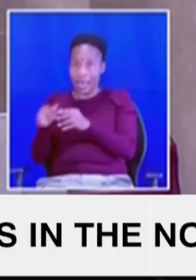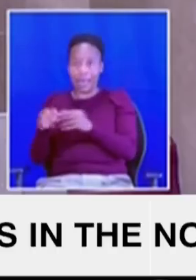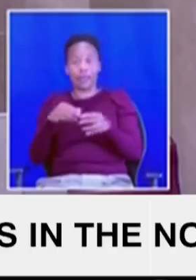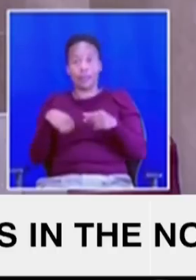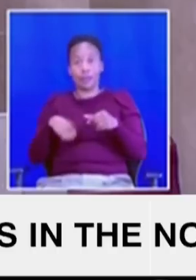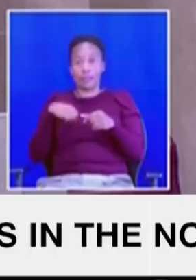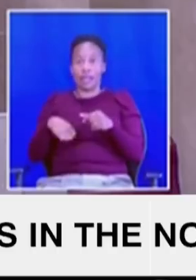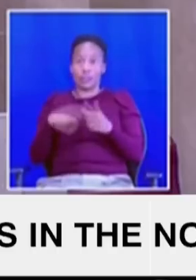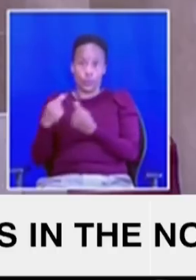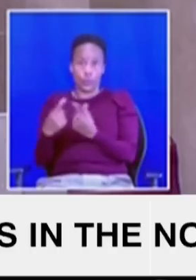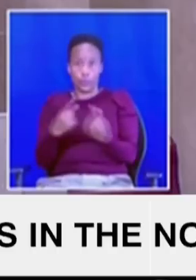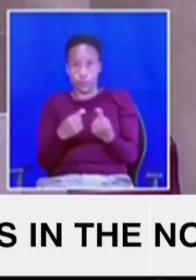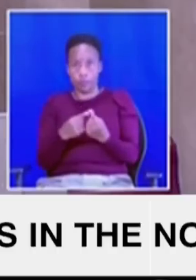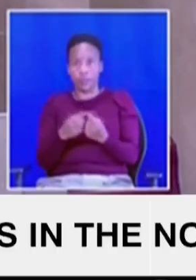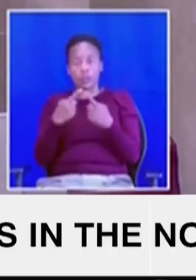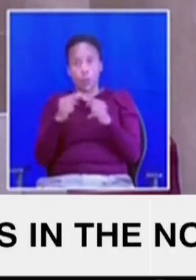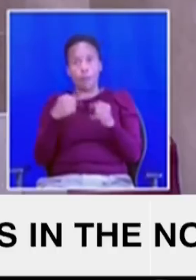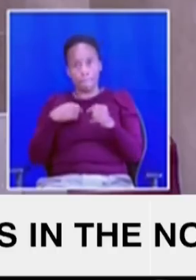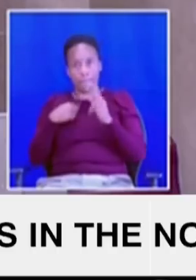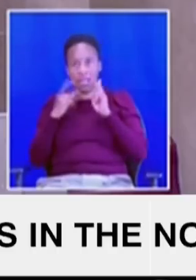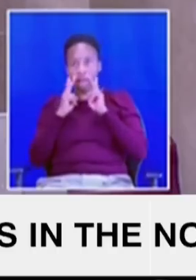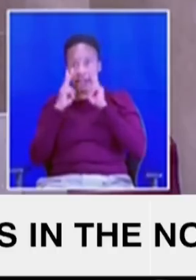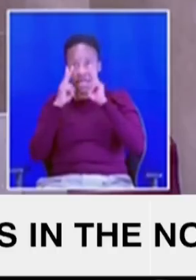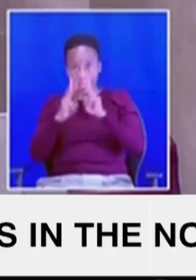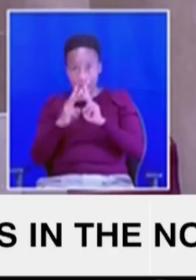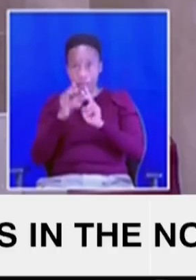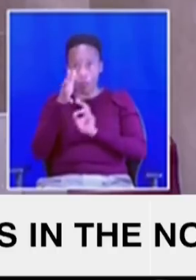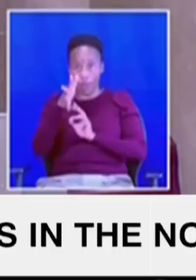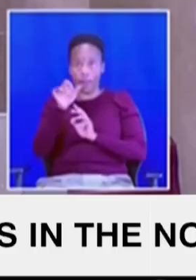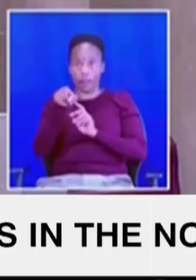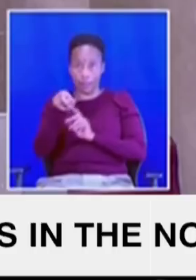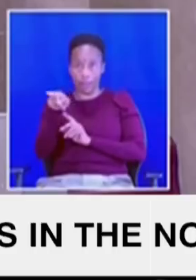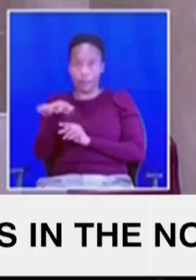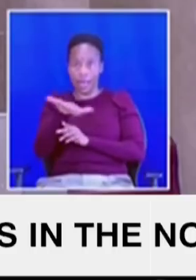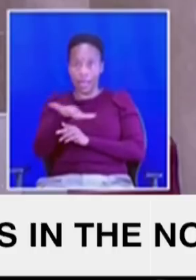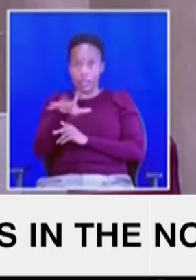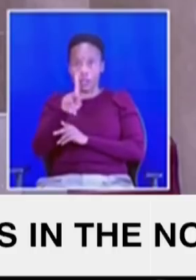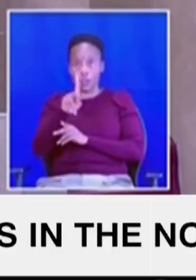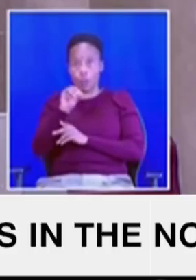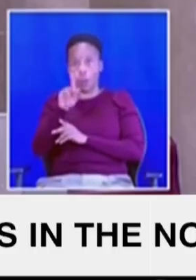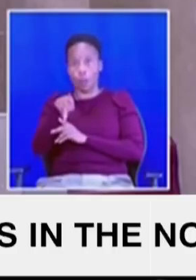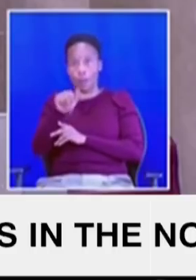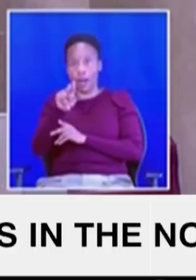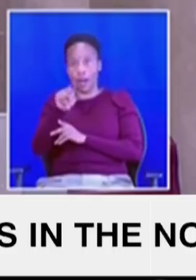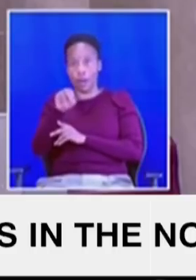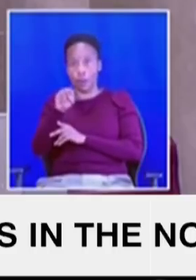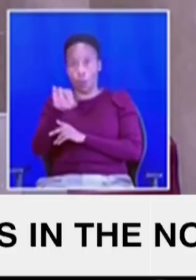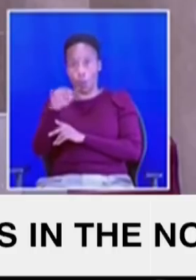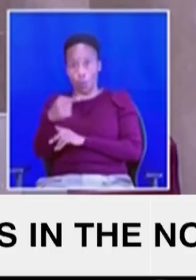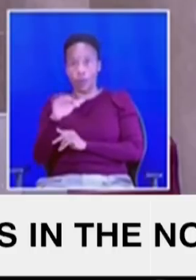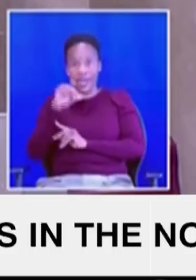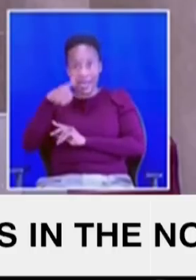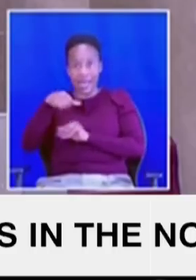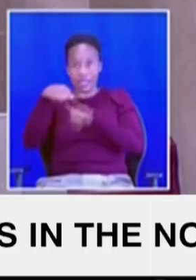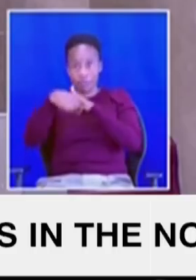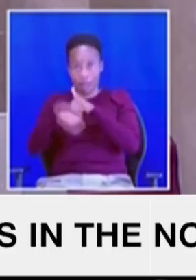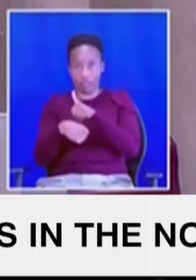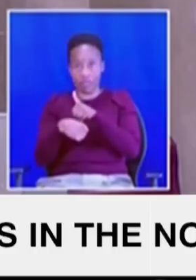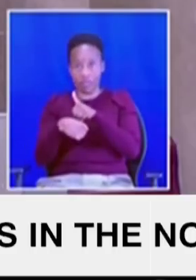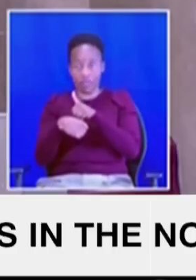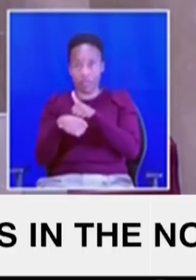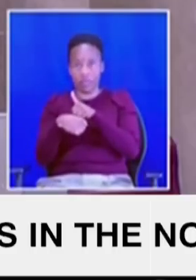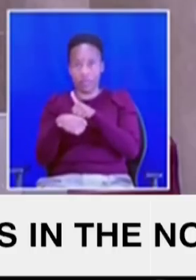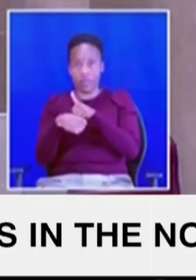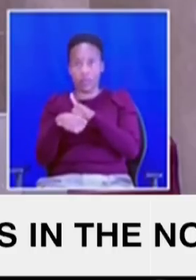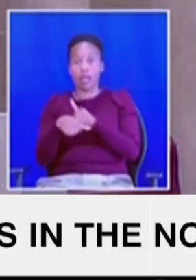I will be visiting Kopanong next month to